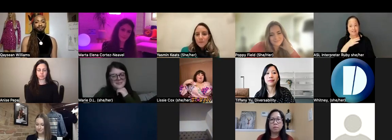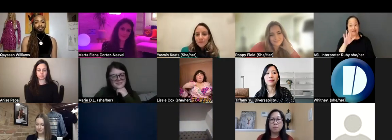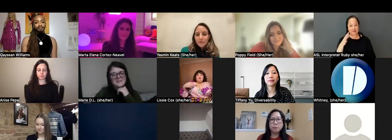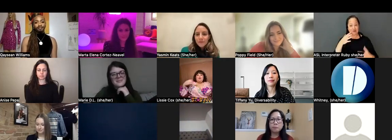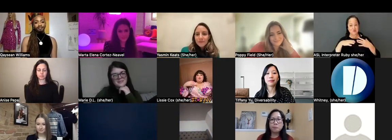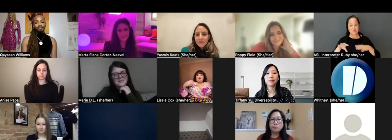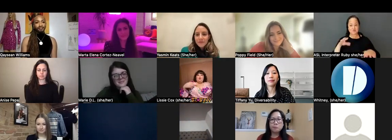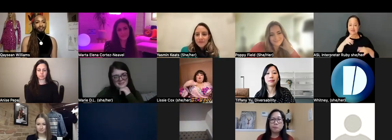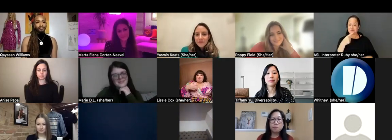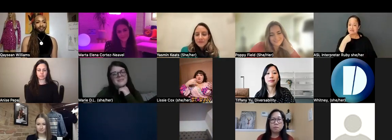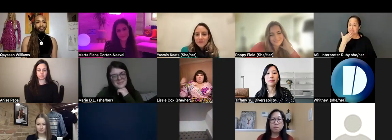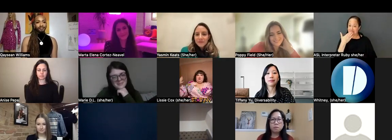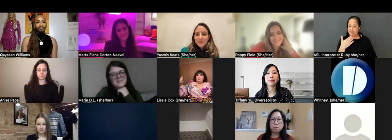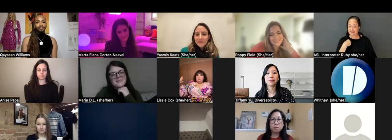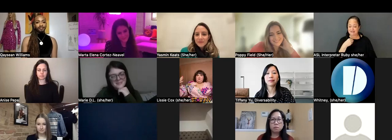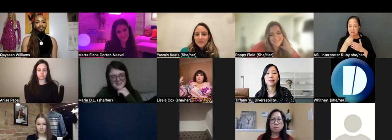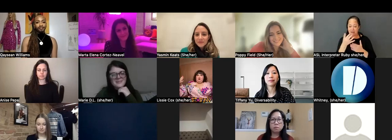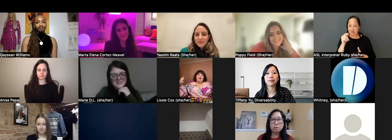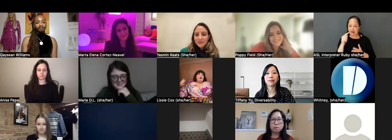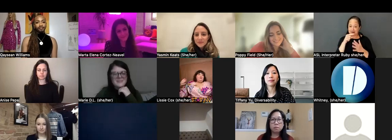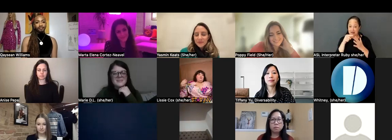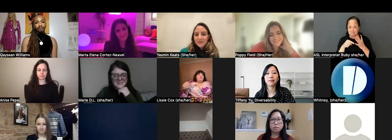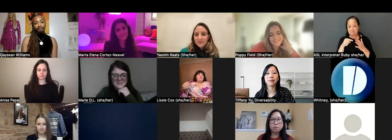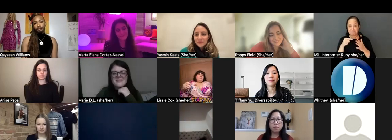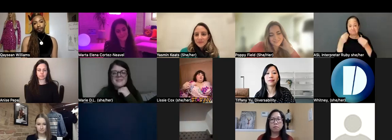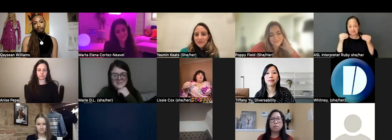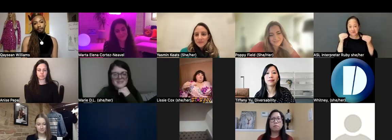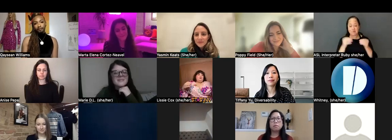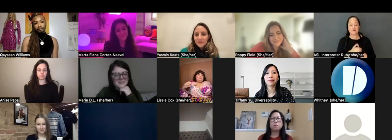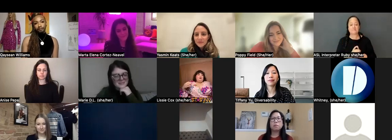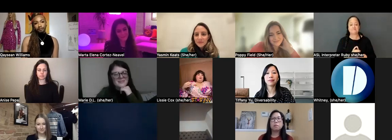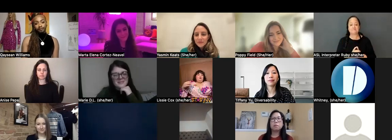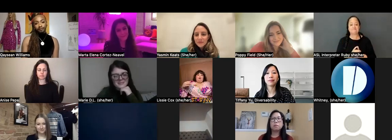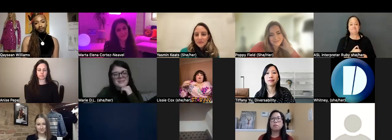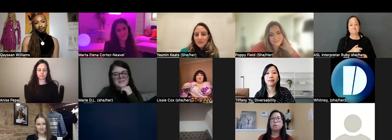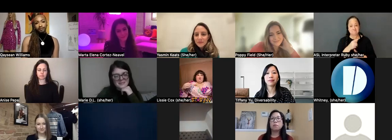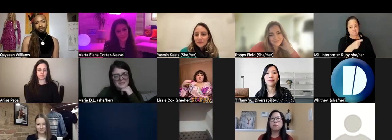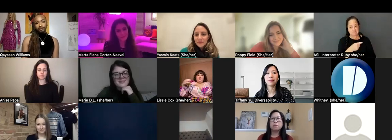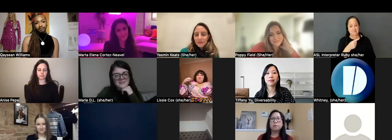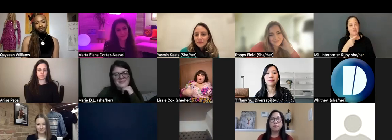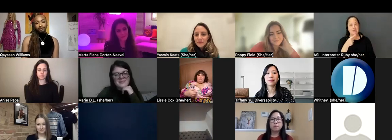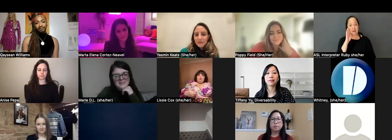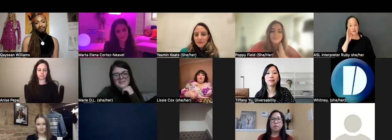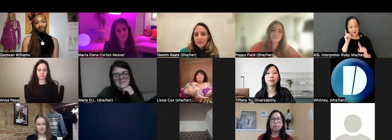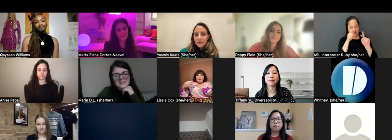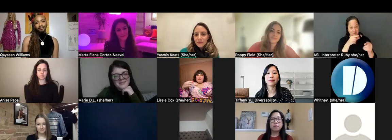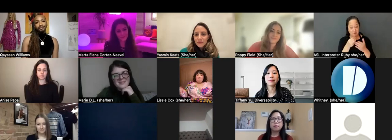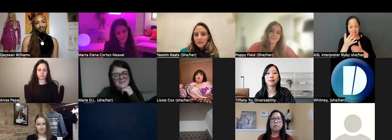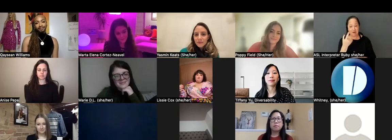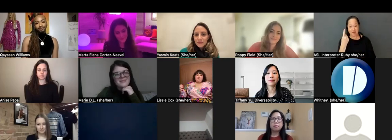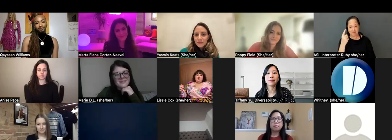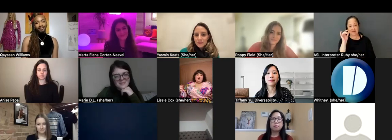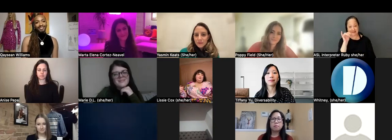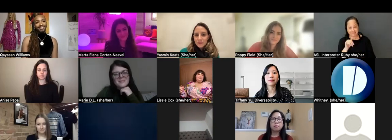you say, yeah, thanks, I got it at blah blah blah store, and then they're like, okay, I'm gonna go buy one at blah